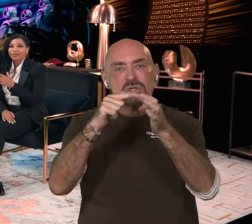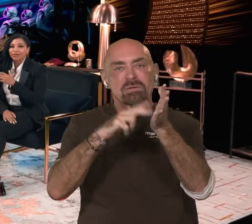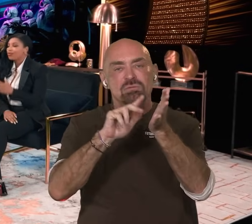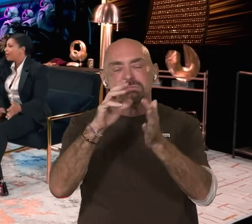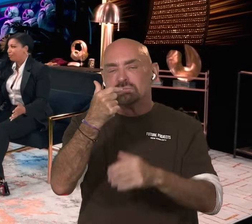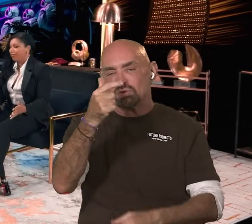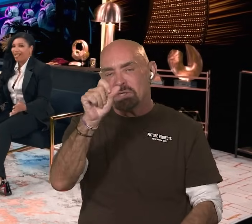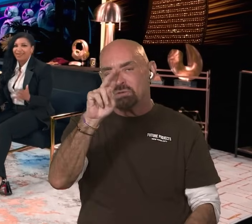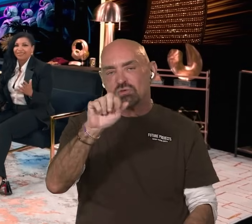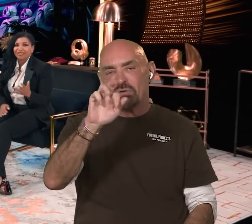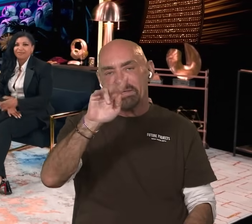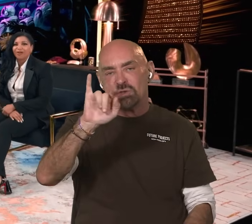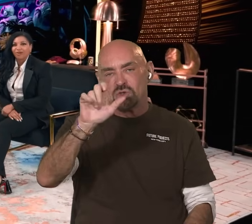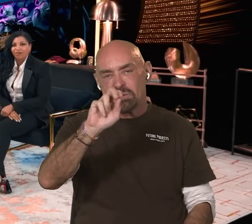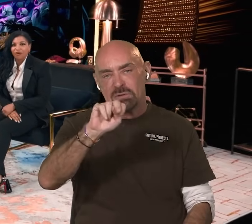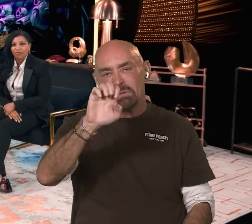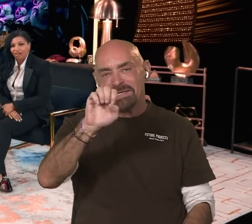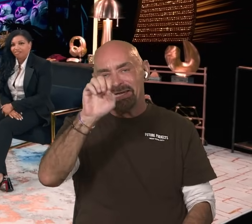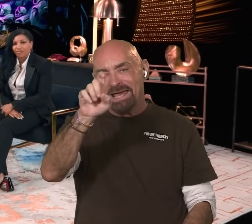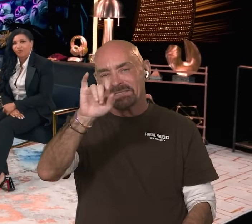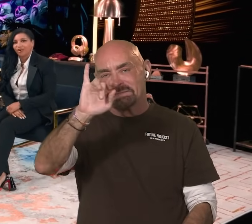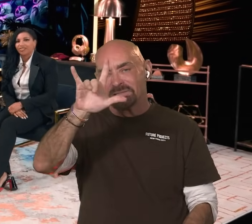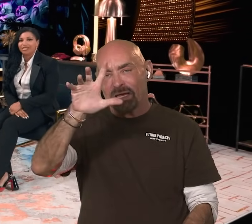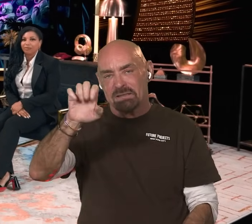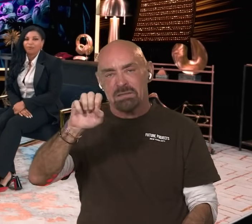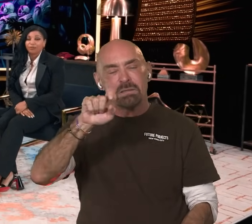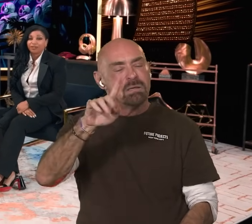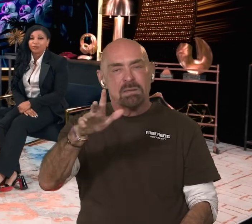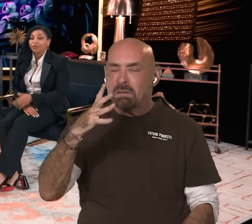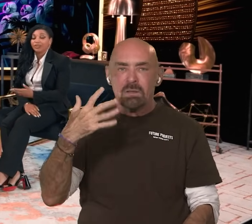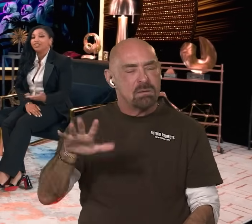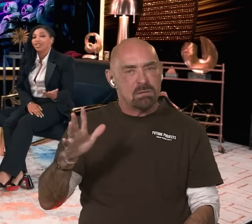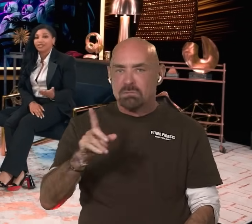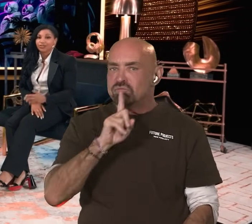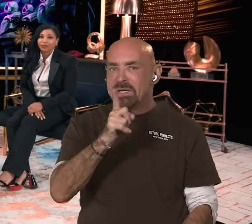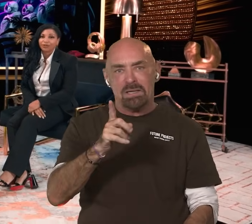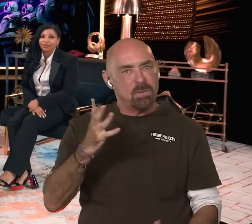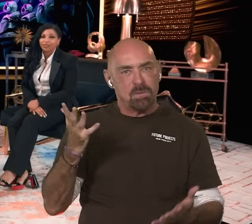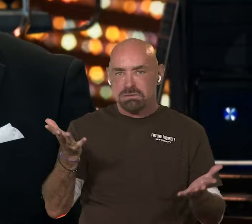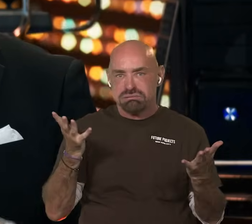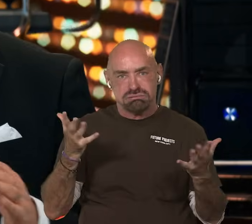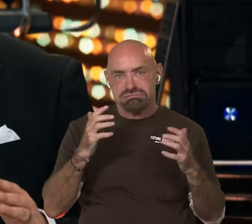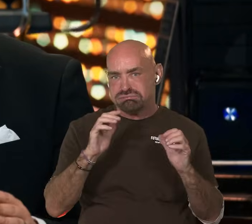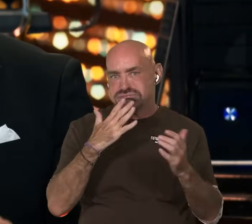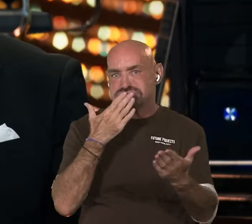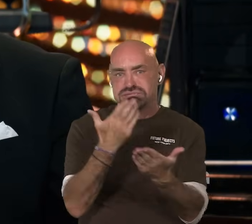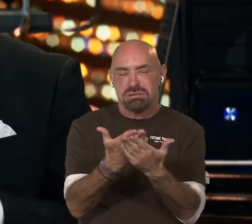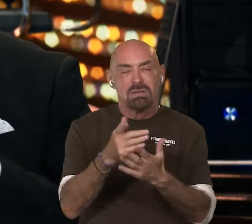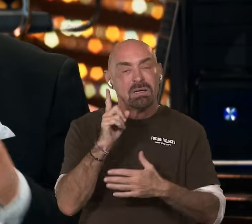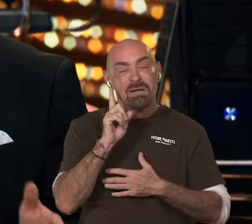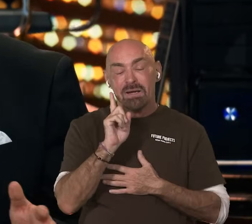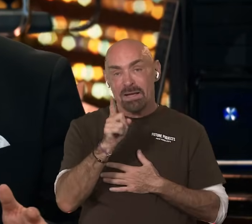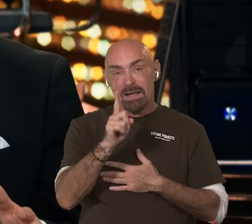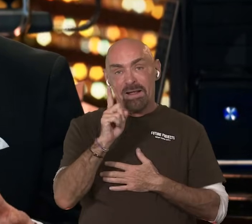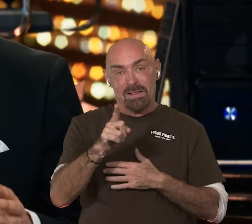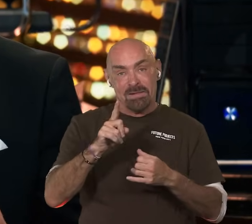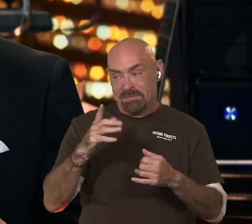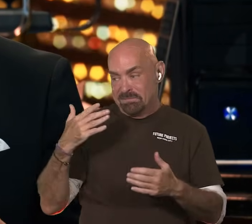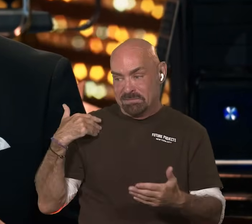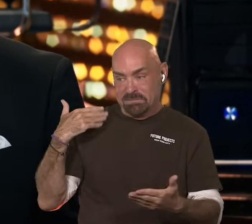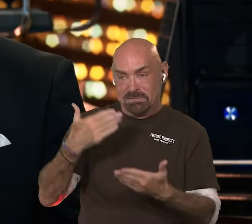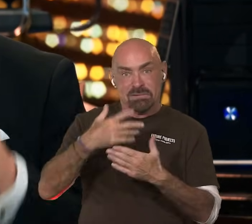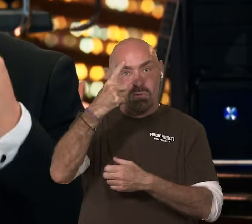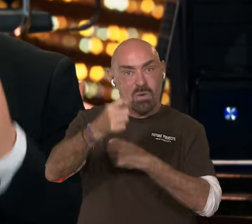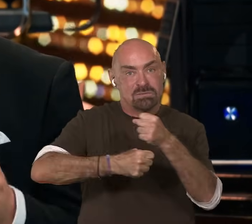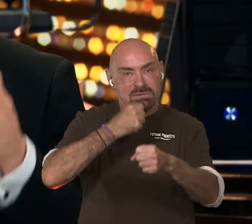looks incredible, and the amount of love and work the team have put into it really shines through. Now look, we are under no illusion that this last